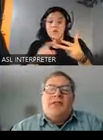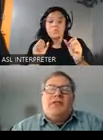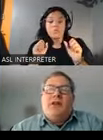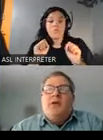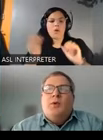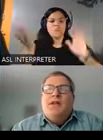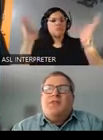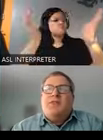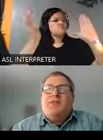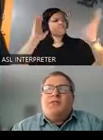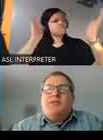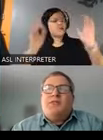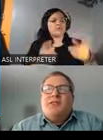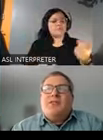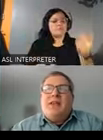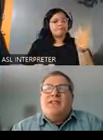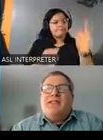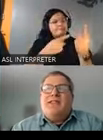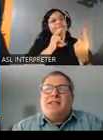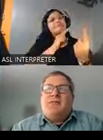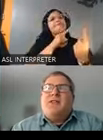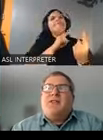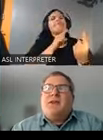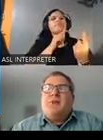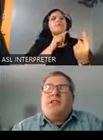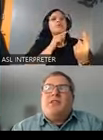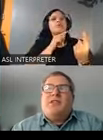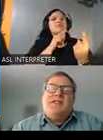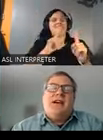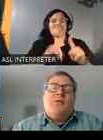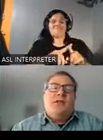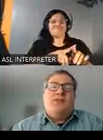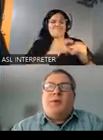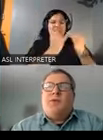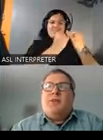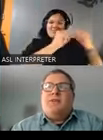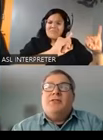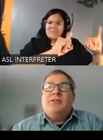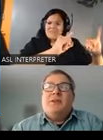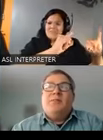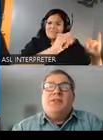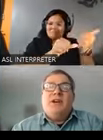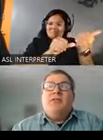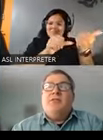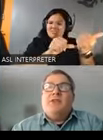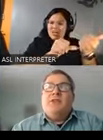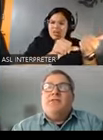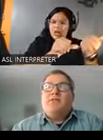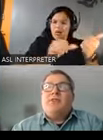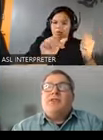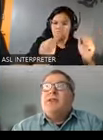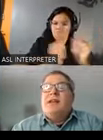two others. One is infrastructure interdependency assessment, which identifies how electric power is interdependent with other